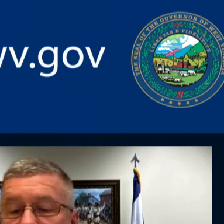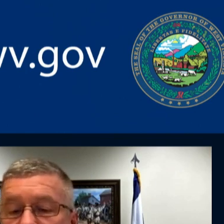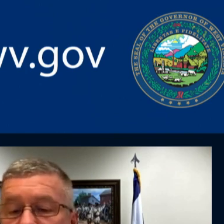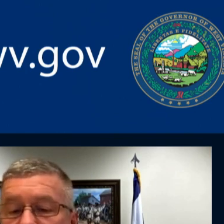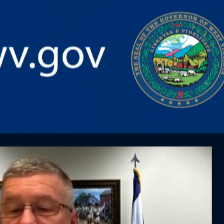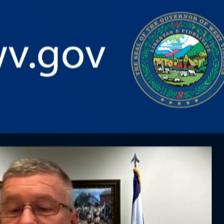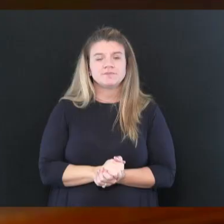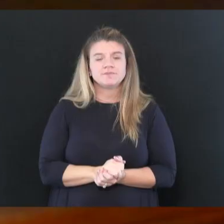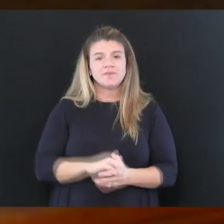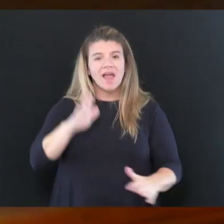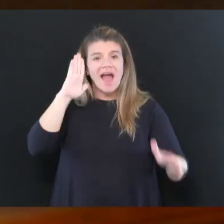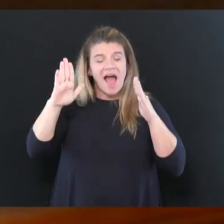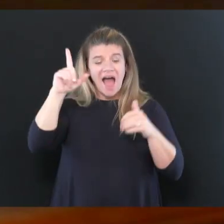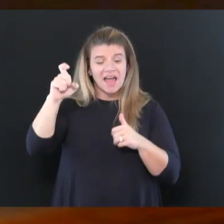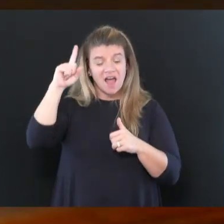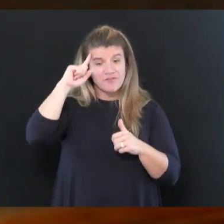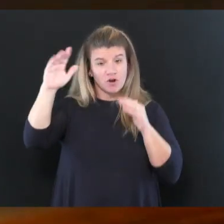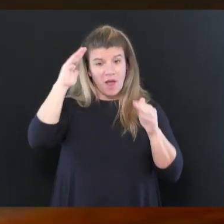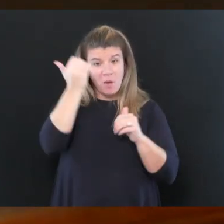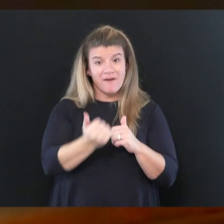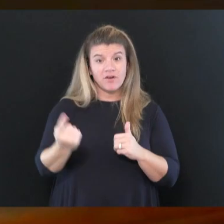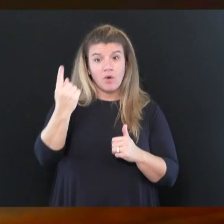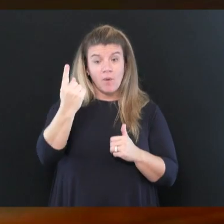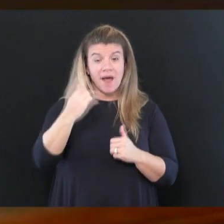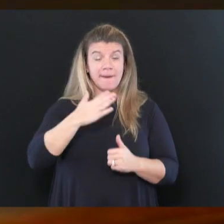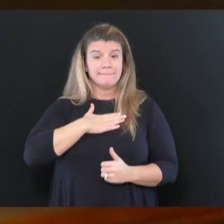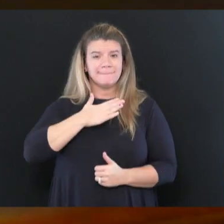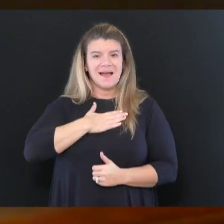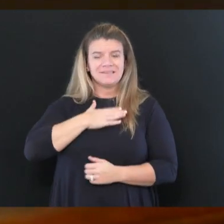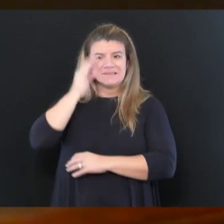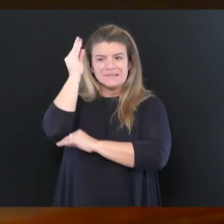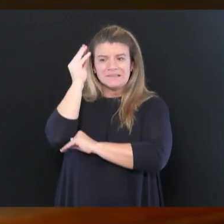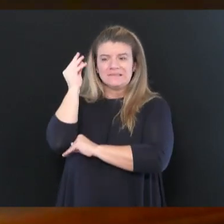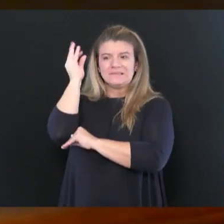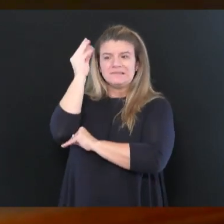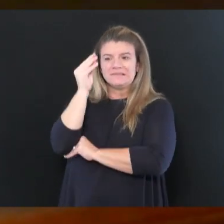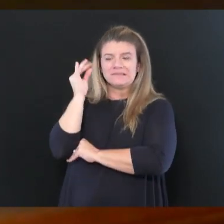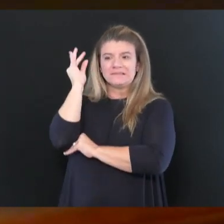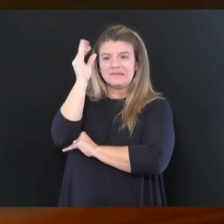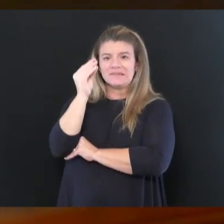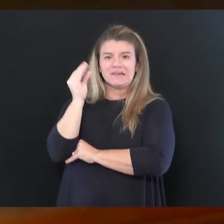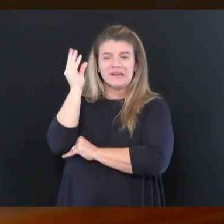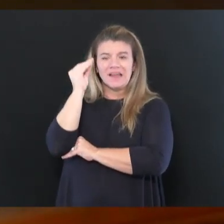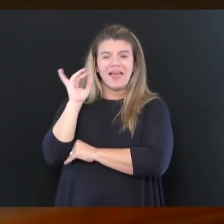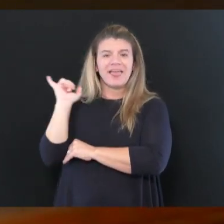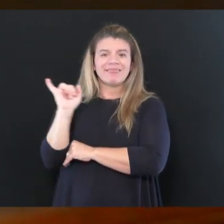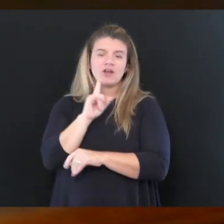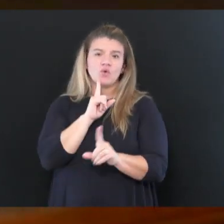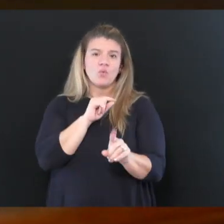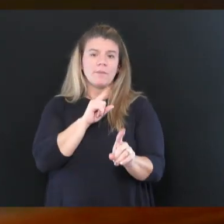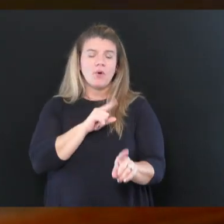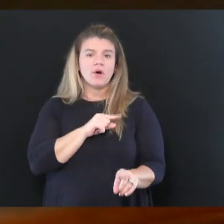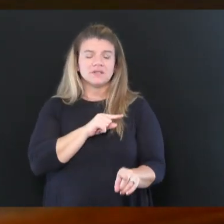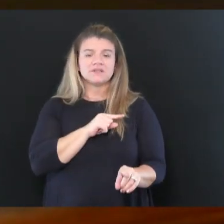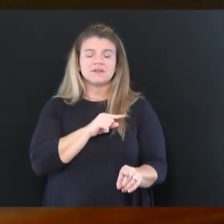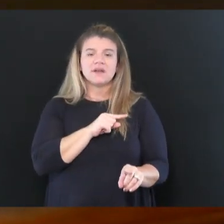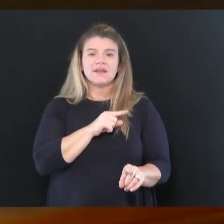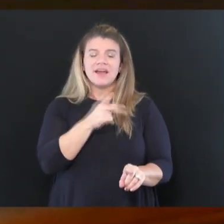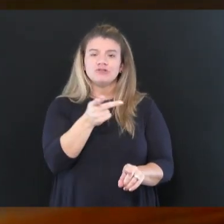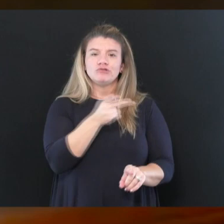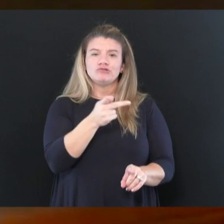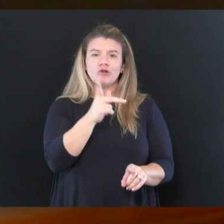Hi, Governor. Hi, everyone. I've had on my mind recently the reports that you and Dr. Marsh described